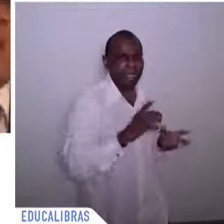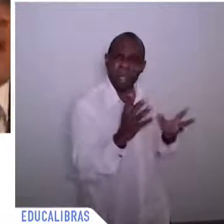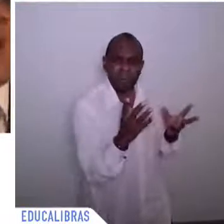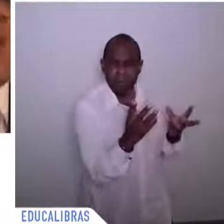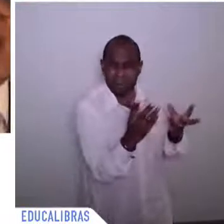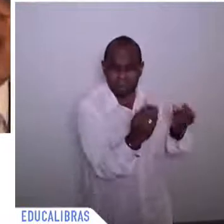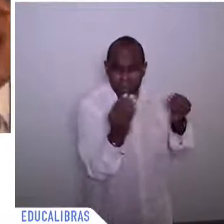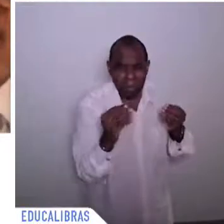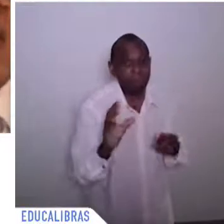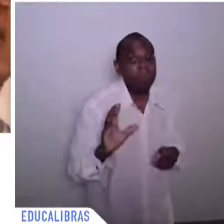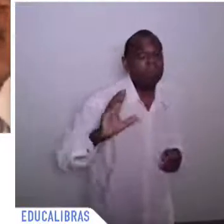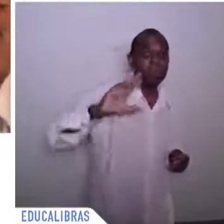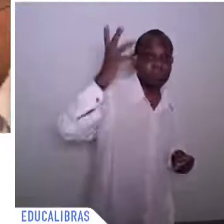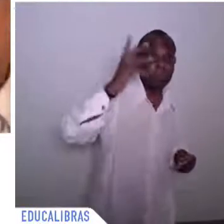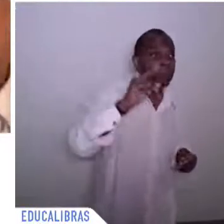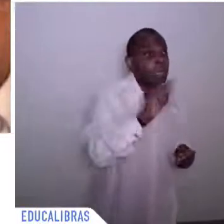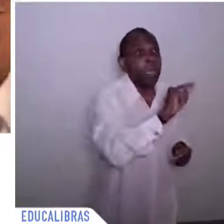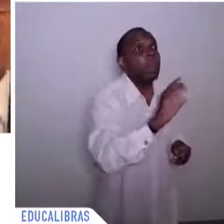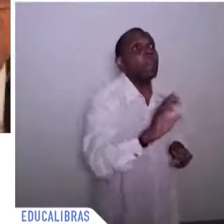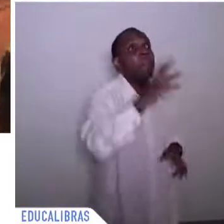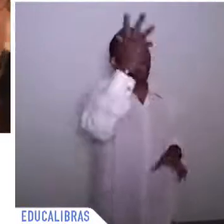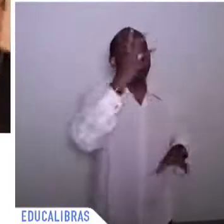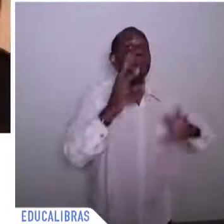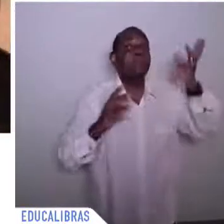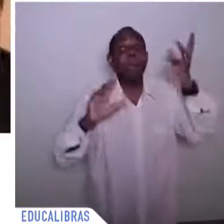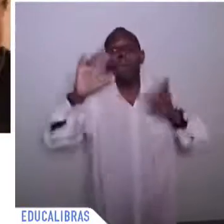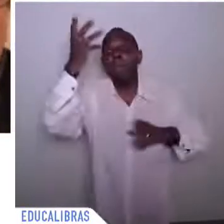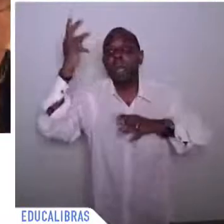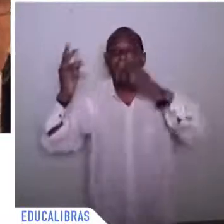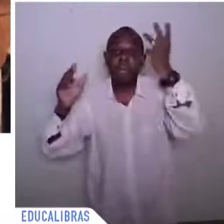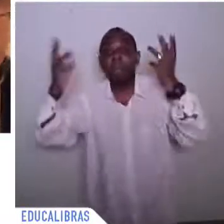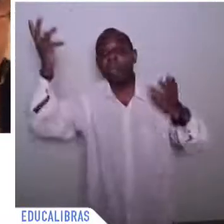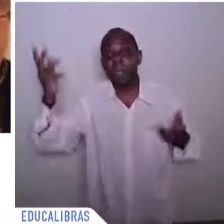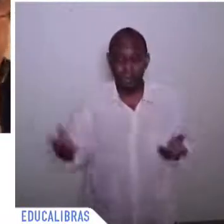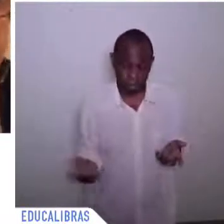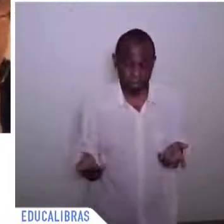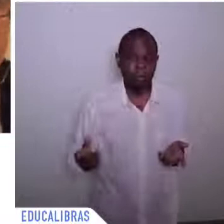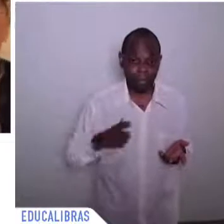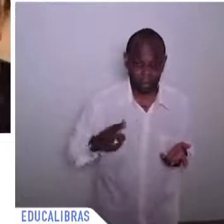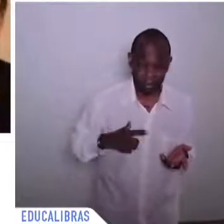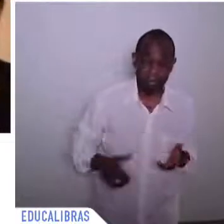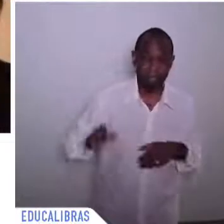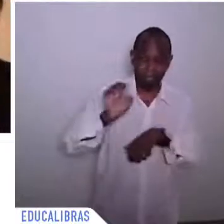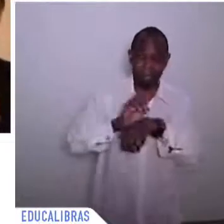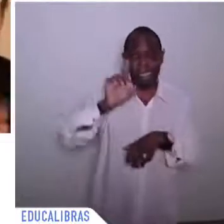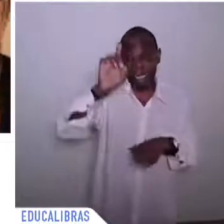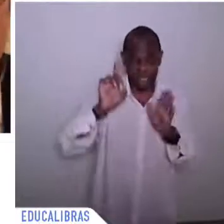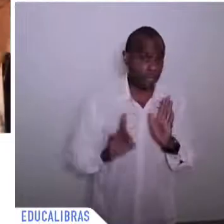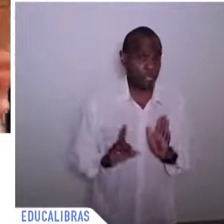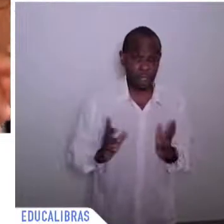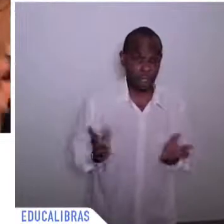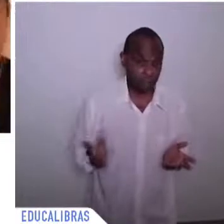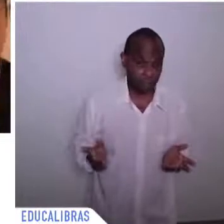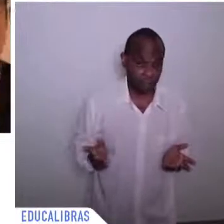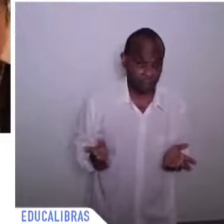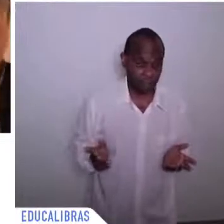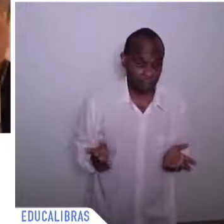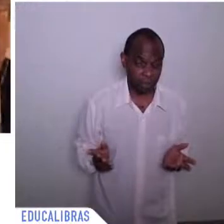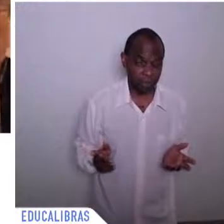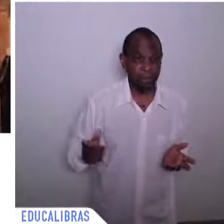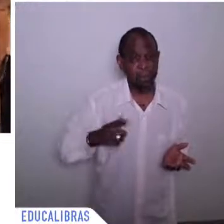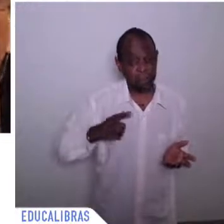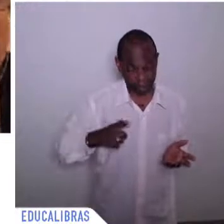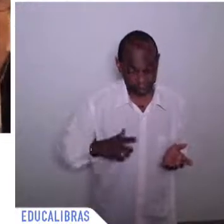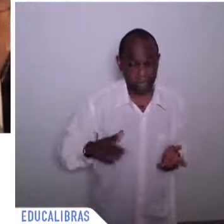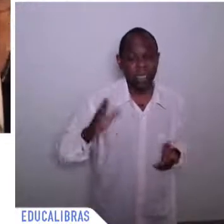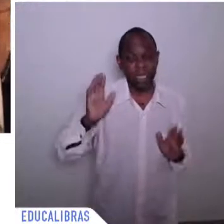for England in Europe, we had a situation that nobody could believe it would lead to the negation